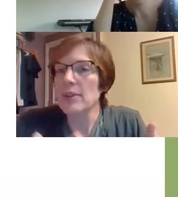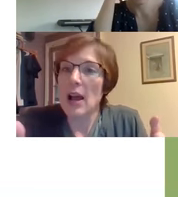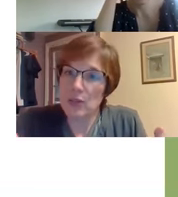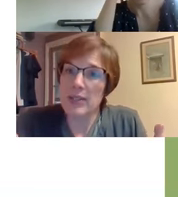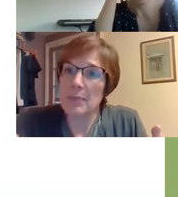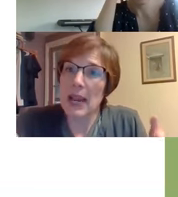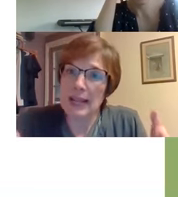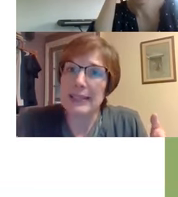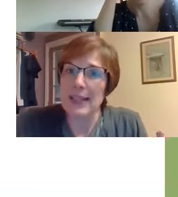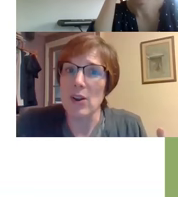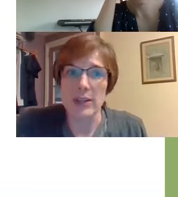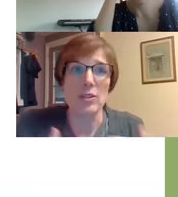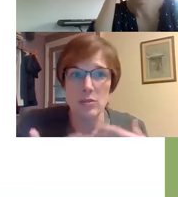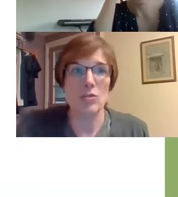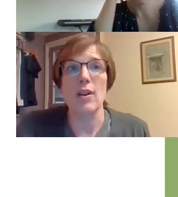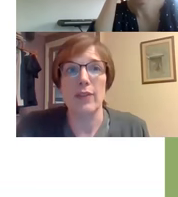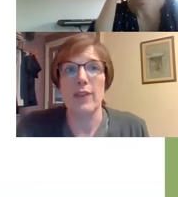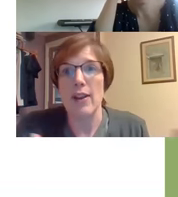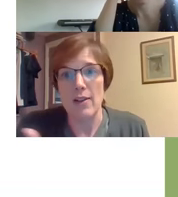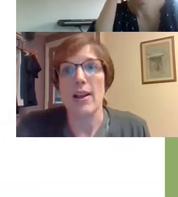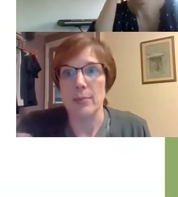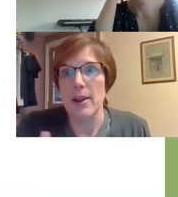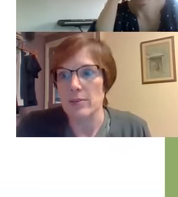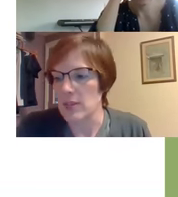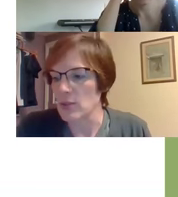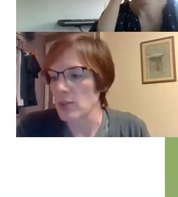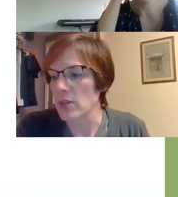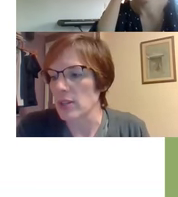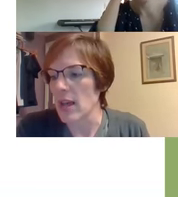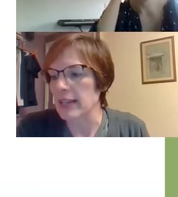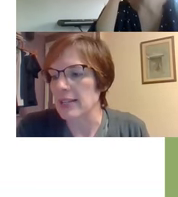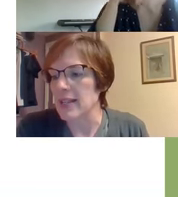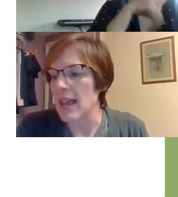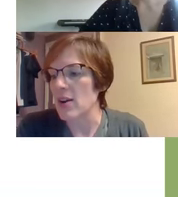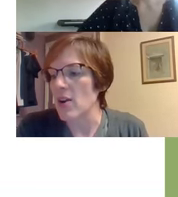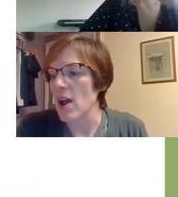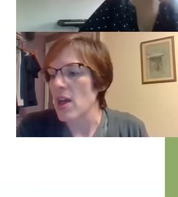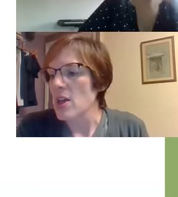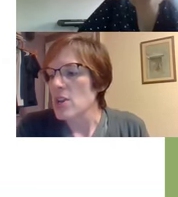and trust me, I did get on and try to figure out how to pronounce these words online. It's